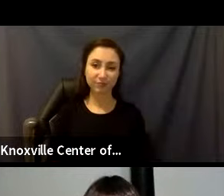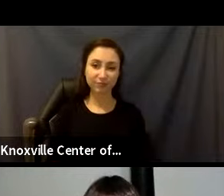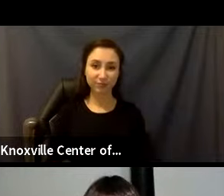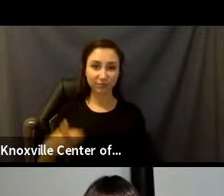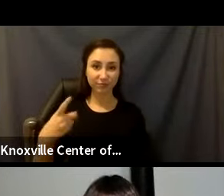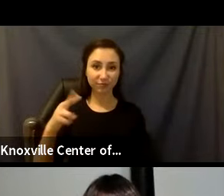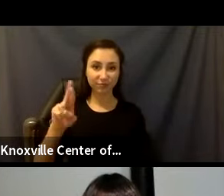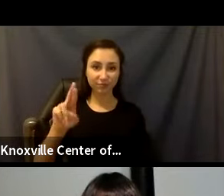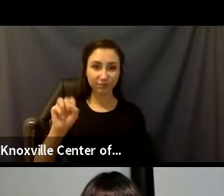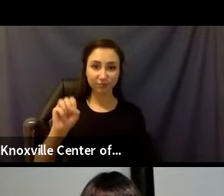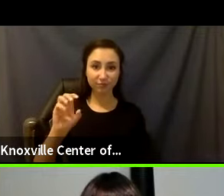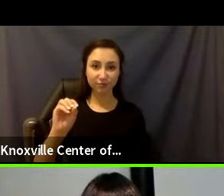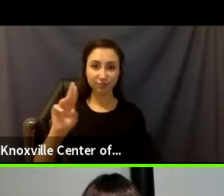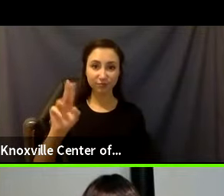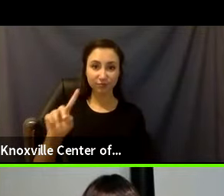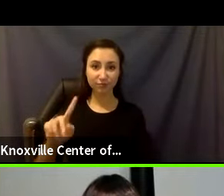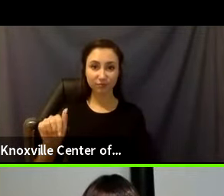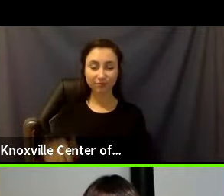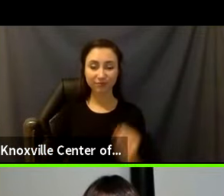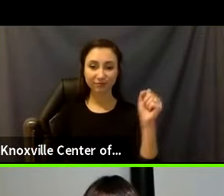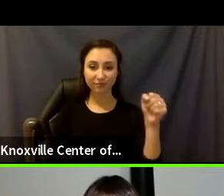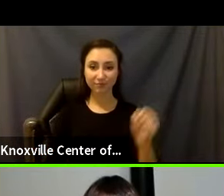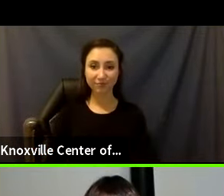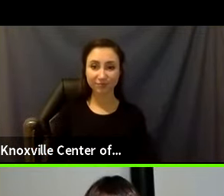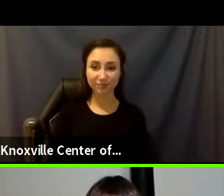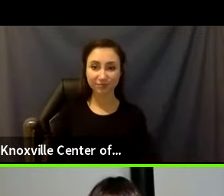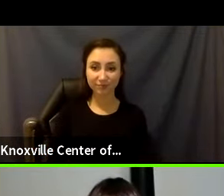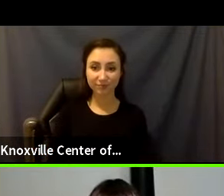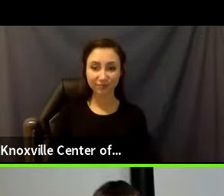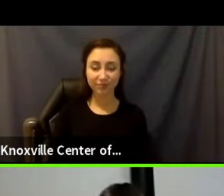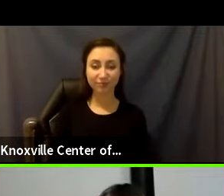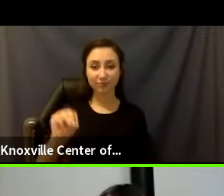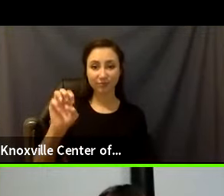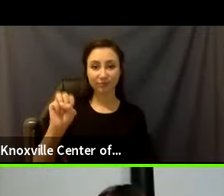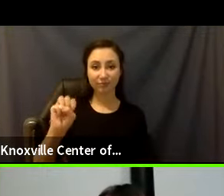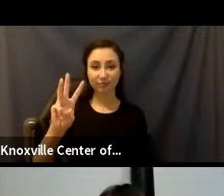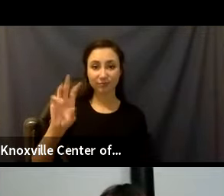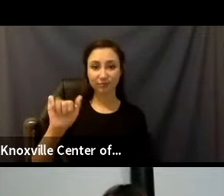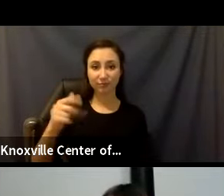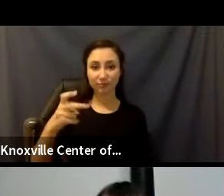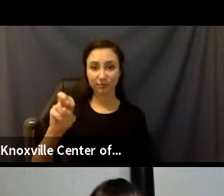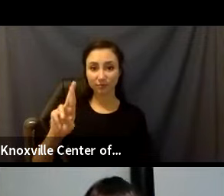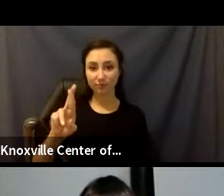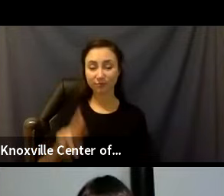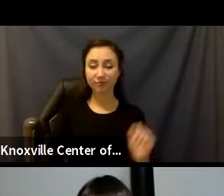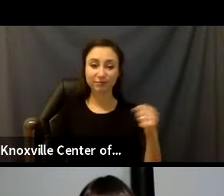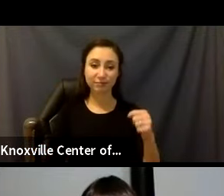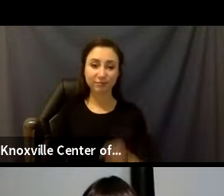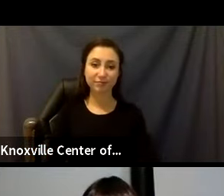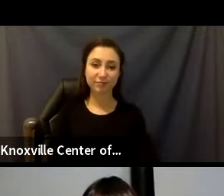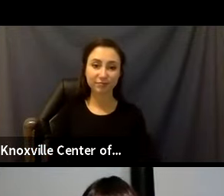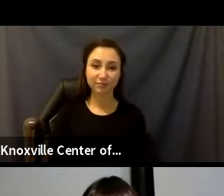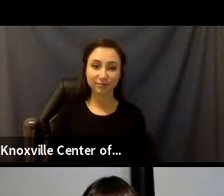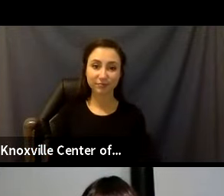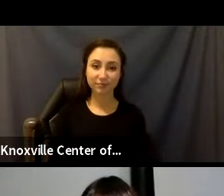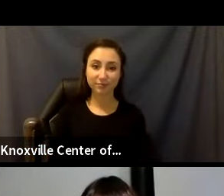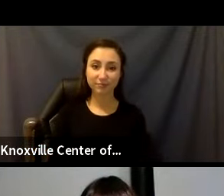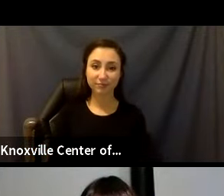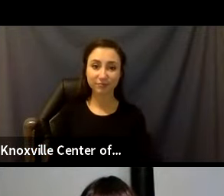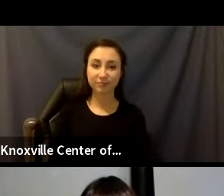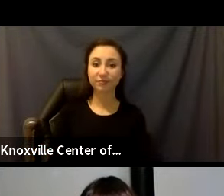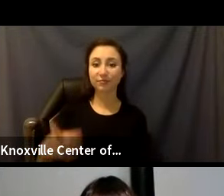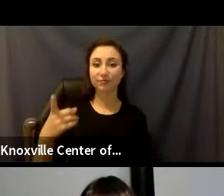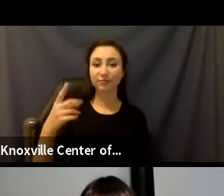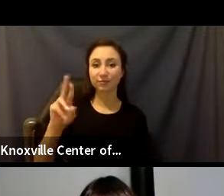Dr. Souza. Yes. Ms. Wagner. Yes. And